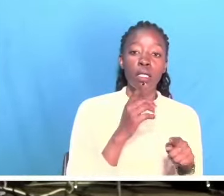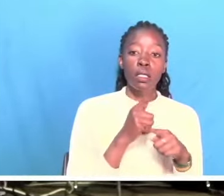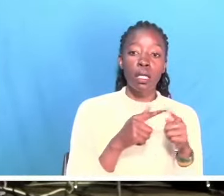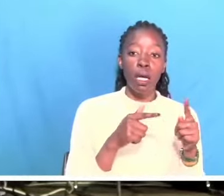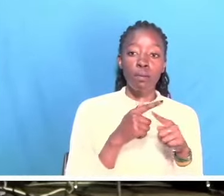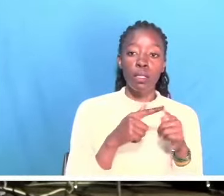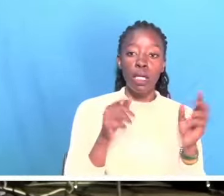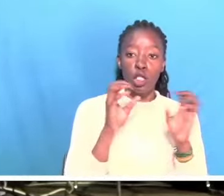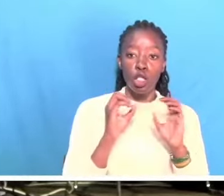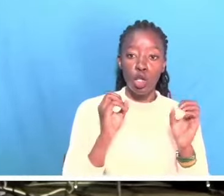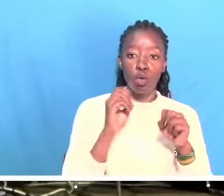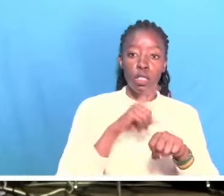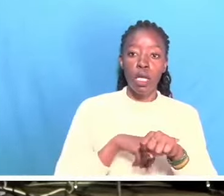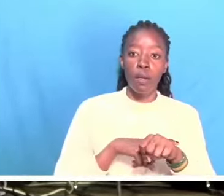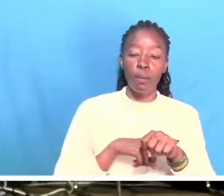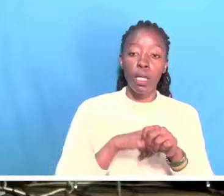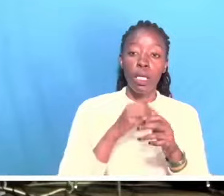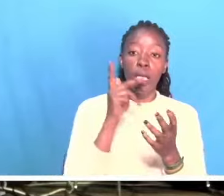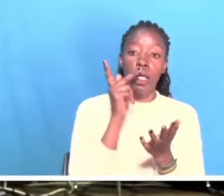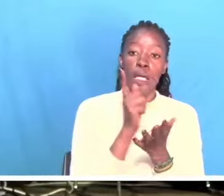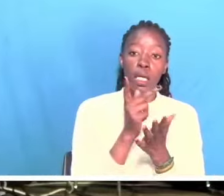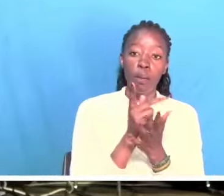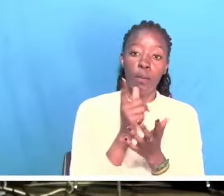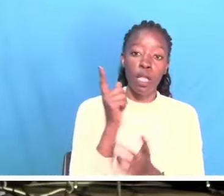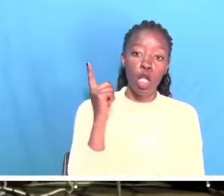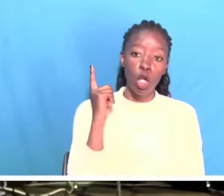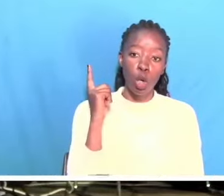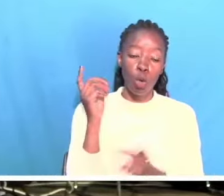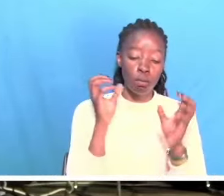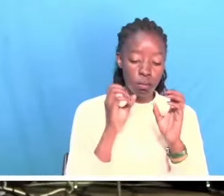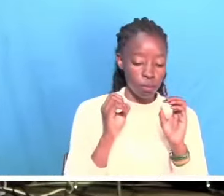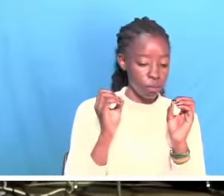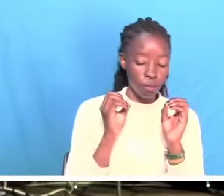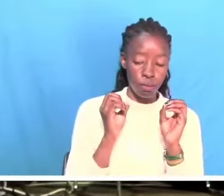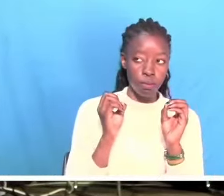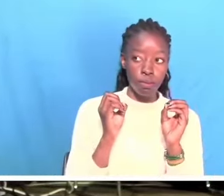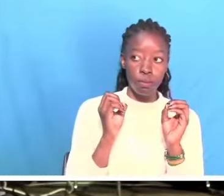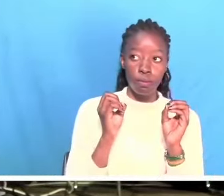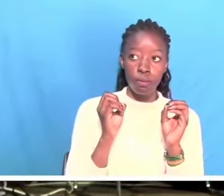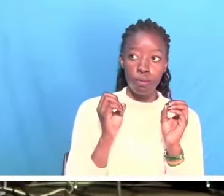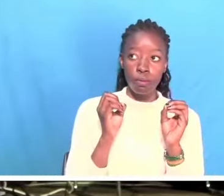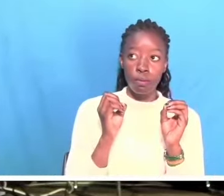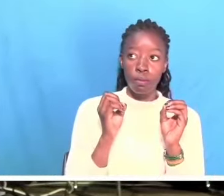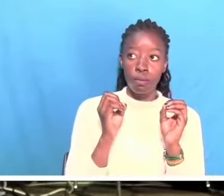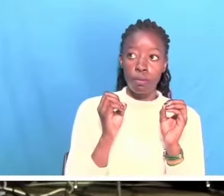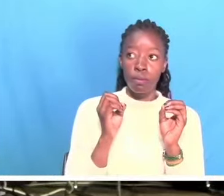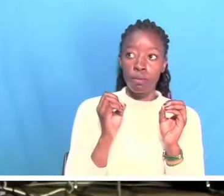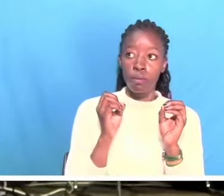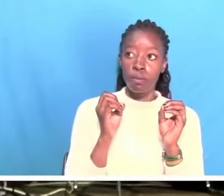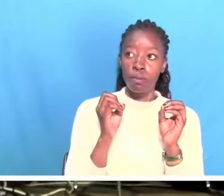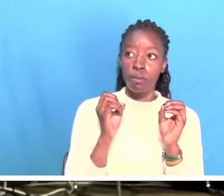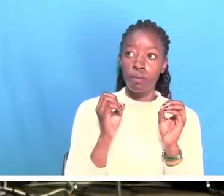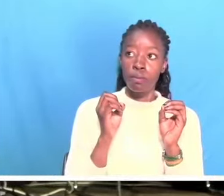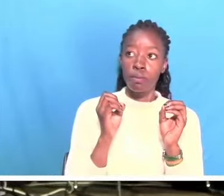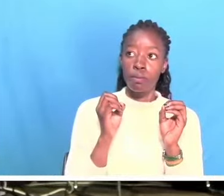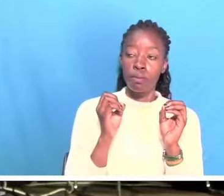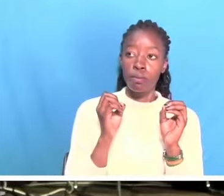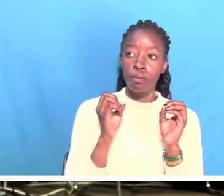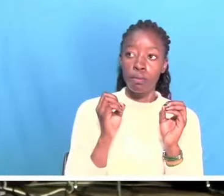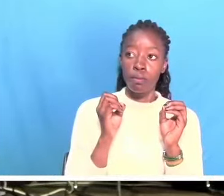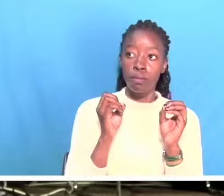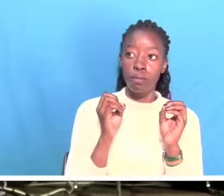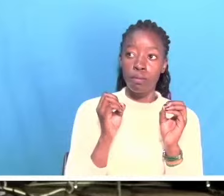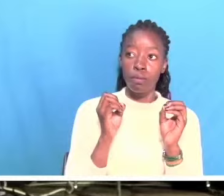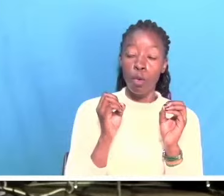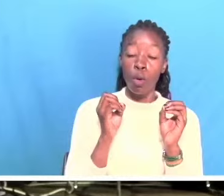Here, the apostle has turned the tables. He strikes at Jews' pride, who boasted in the seal of